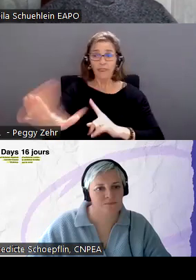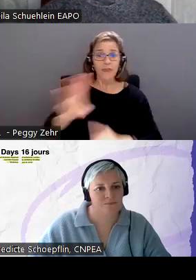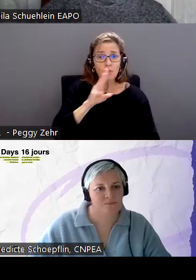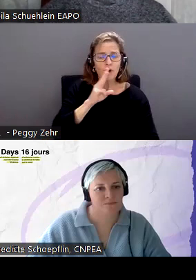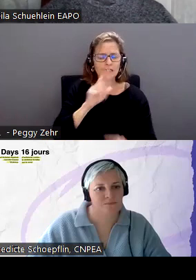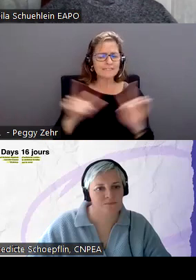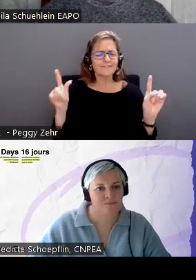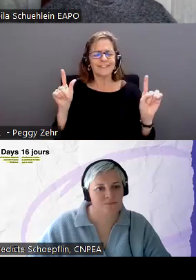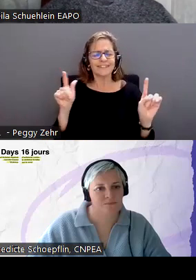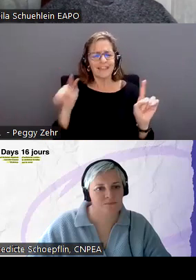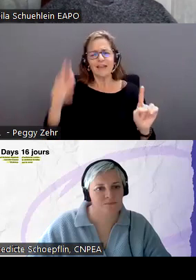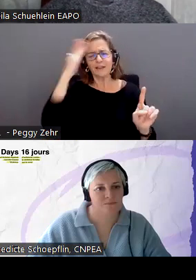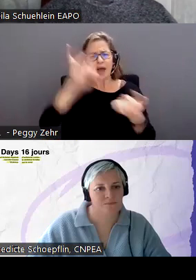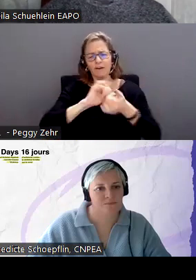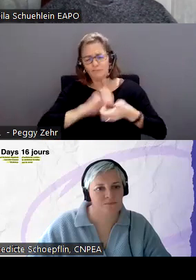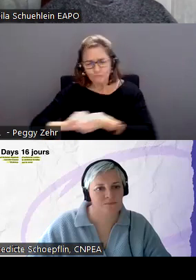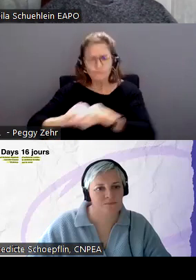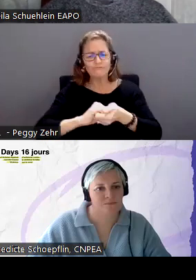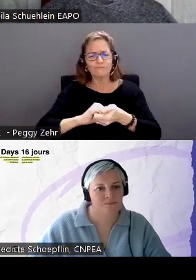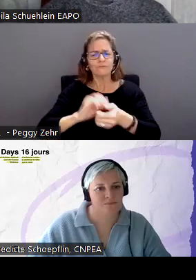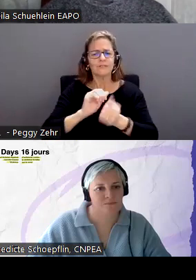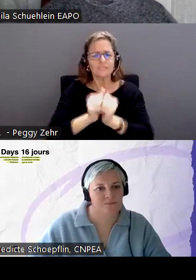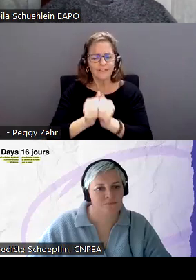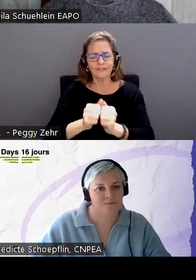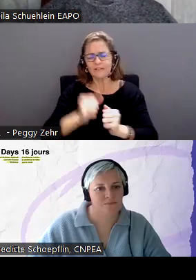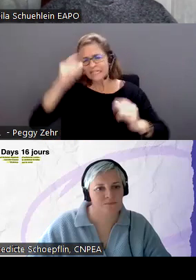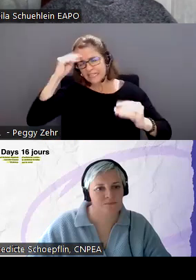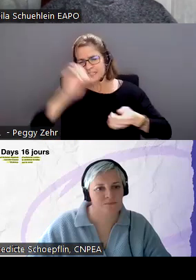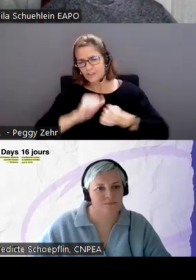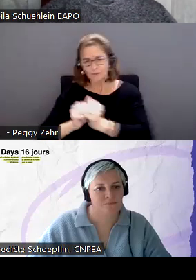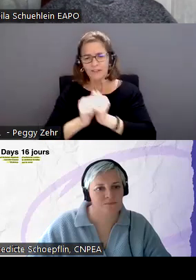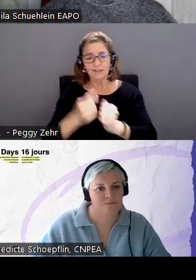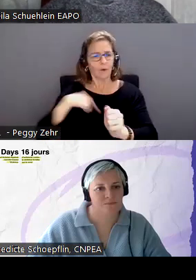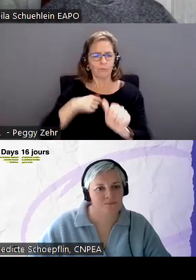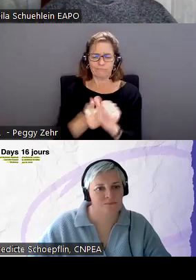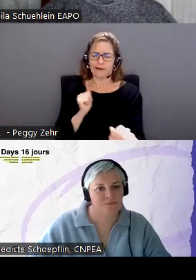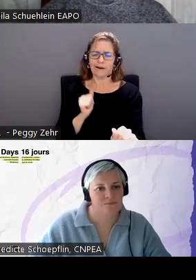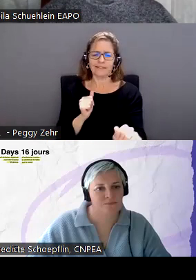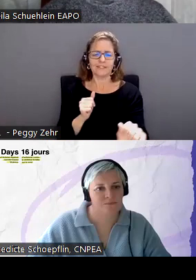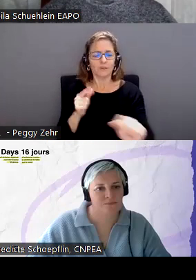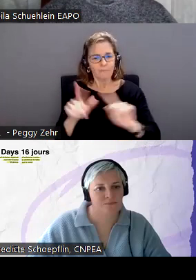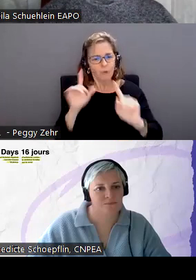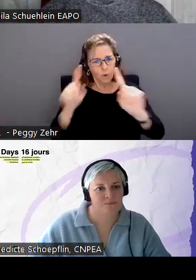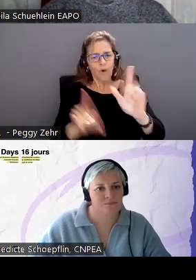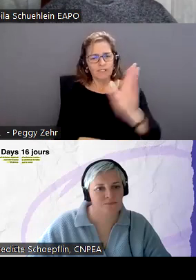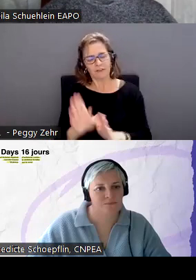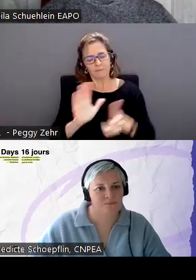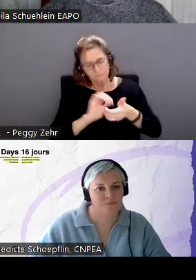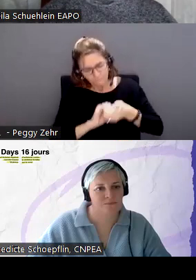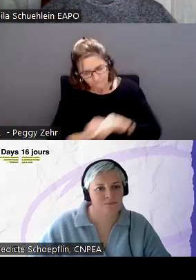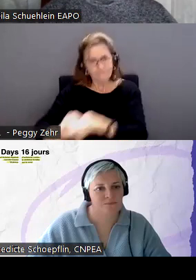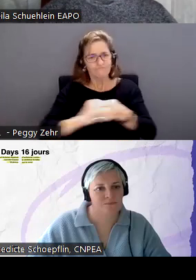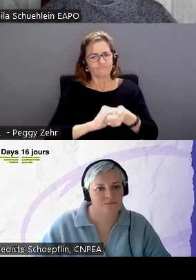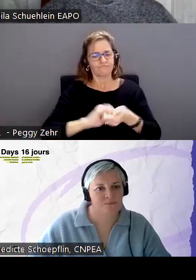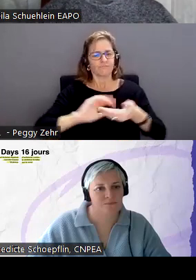of this about how to work and think together, that we are coming too late. And then, it